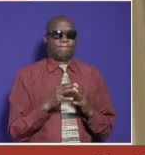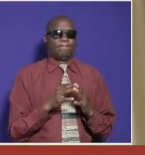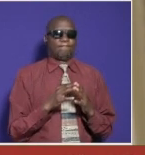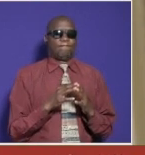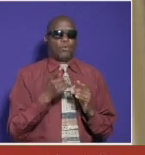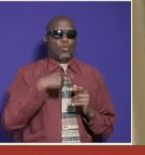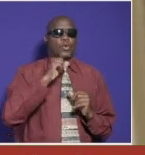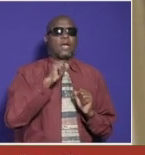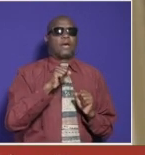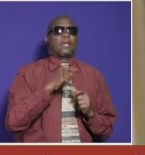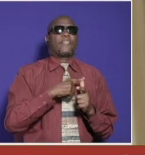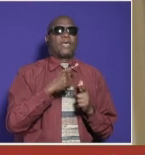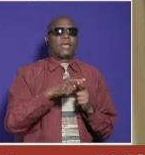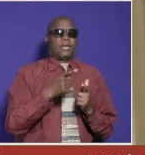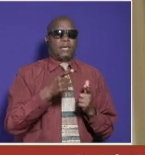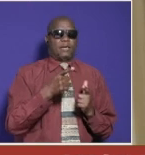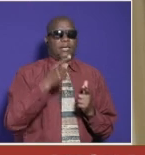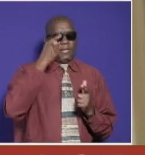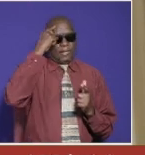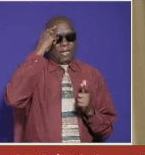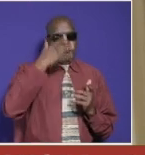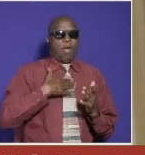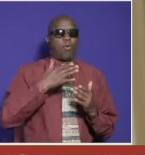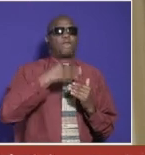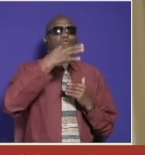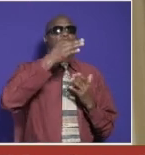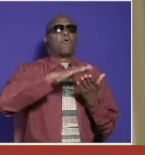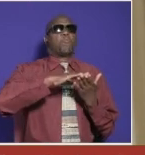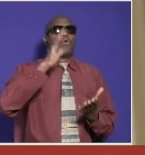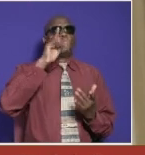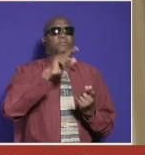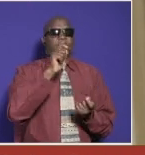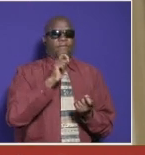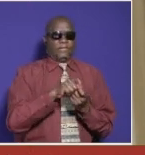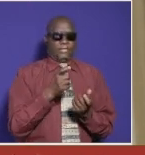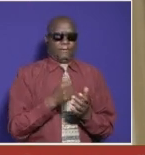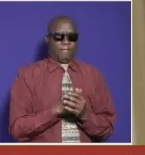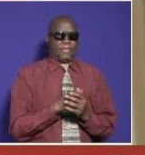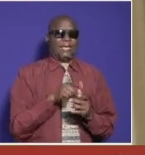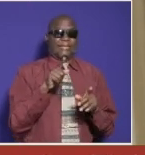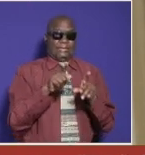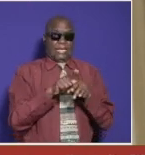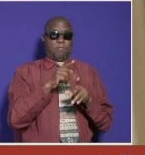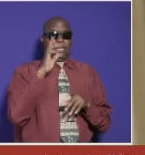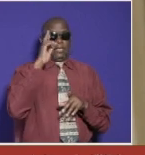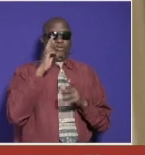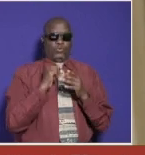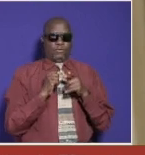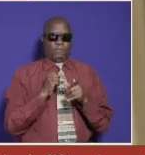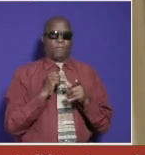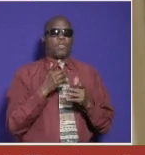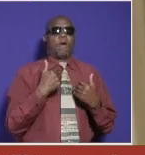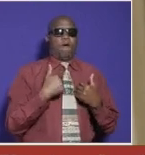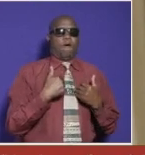then predict our future much more accurately. It is also the reason that we are having